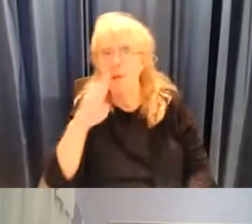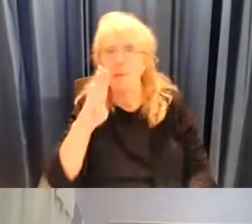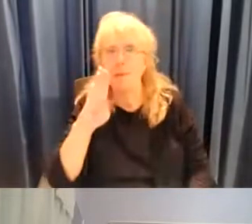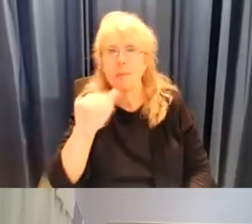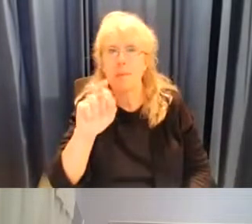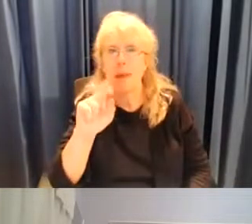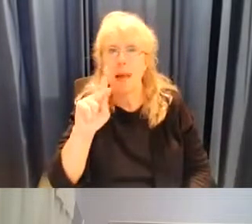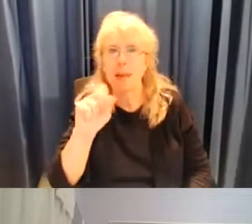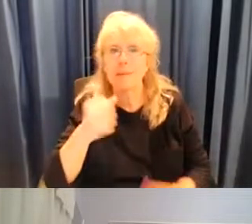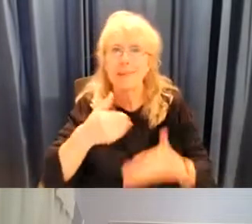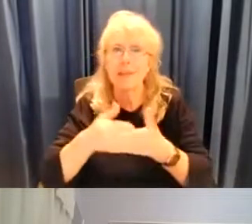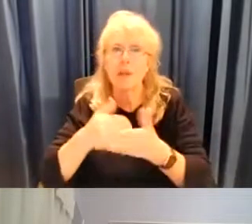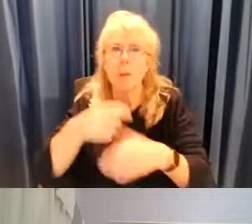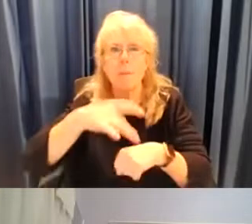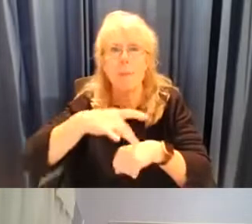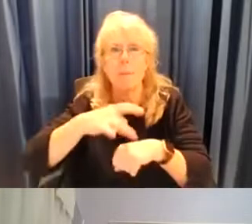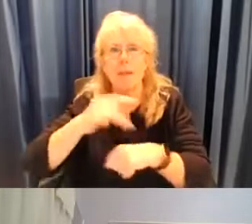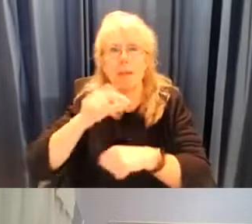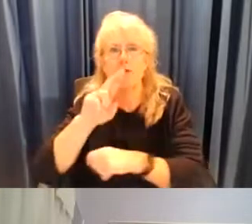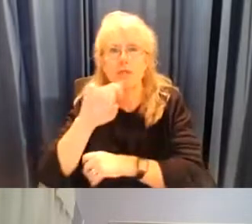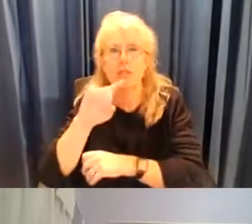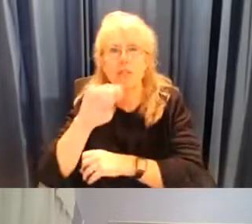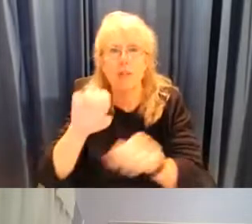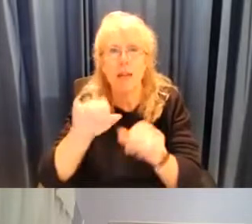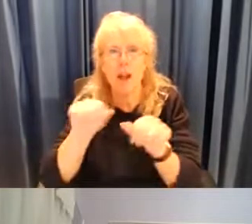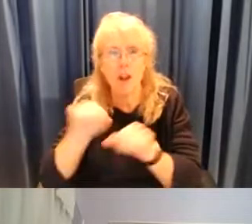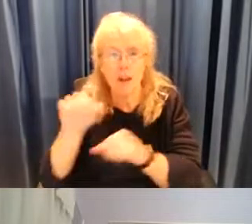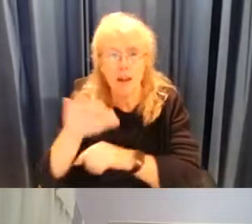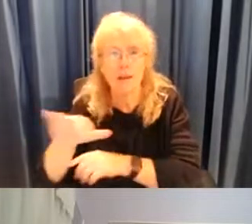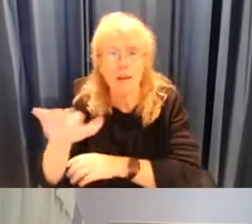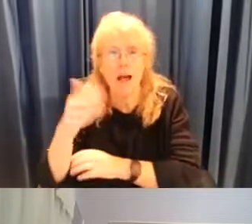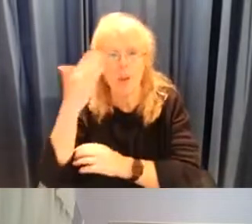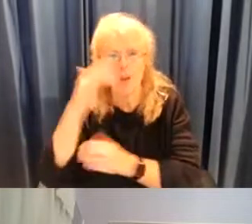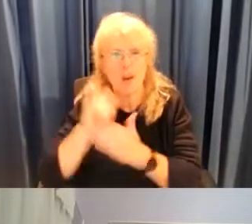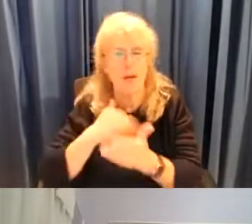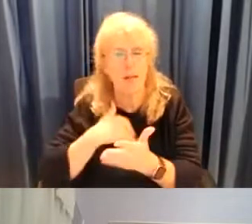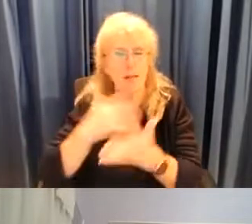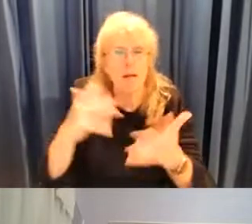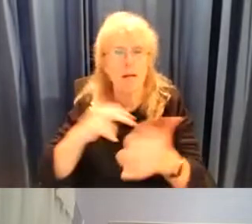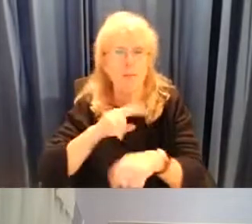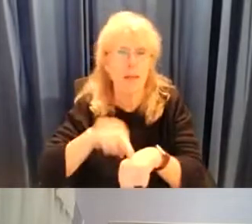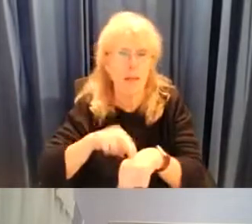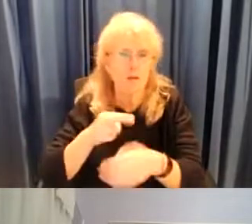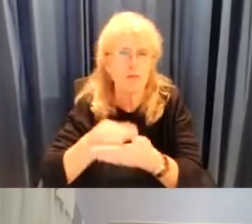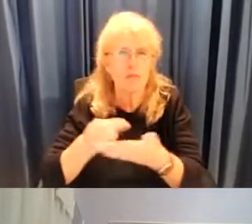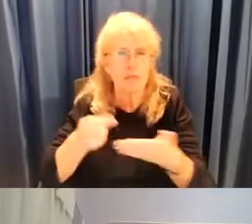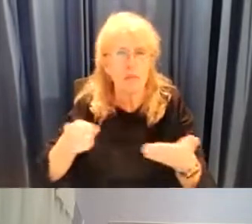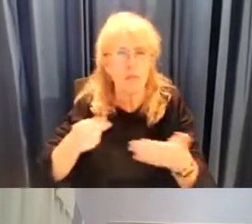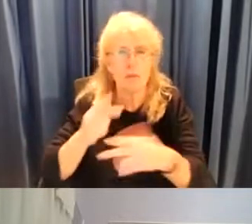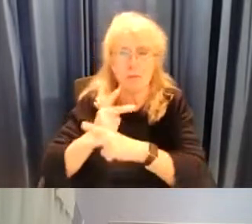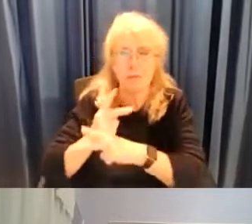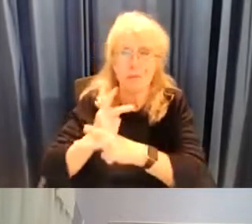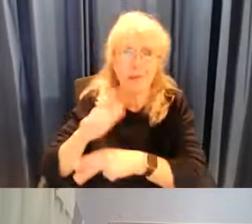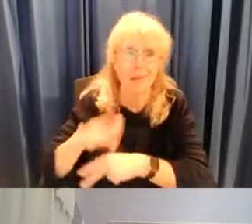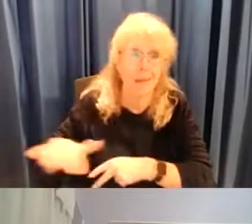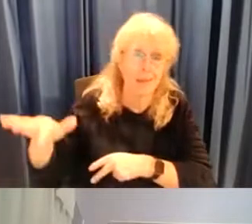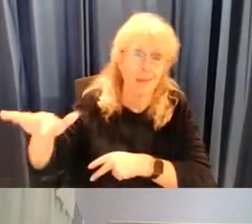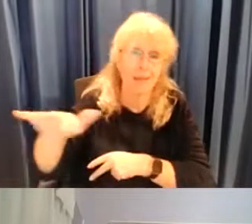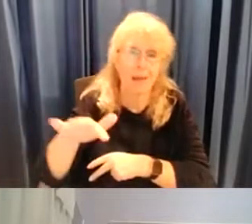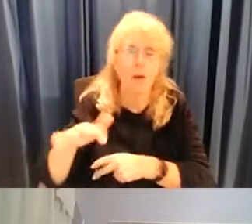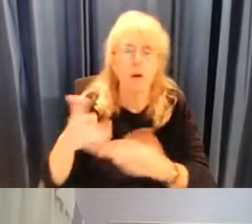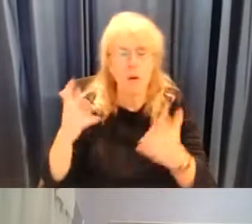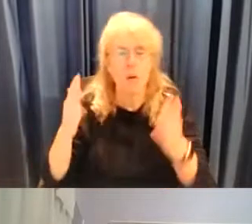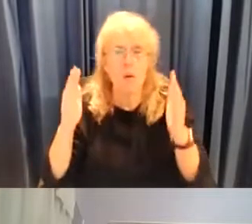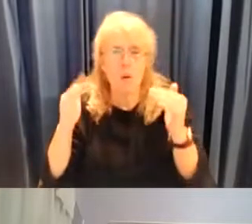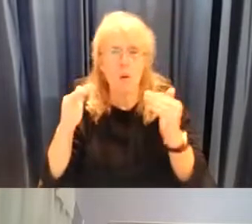area. And I know there's a lot of natural resources to protect out there. And I'm hoping that